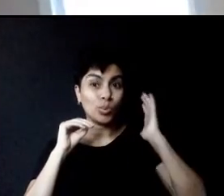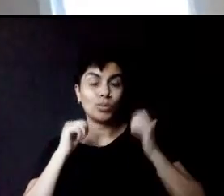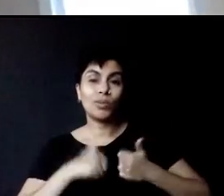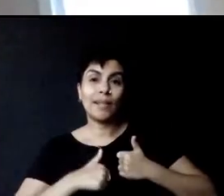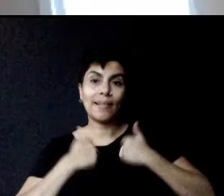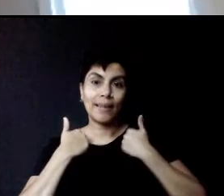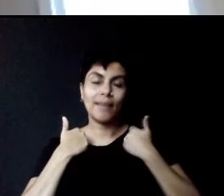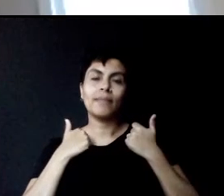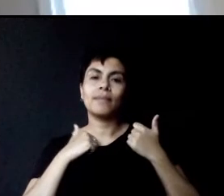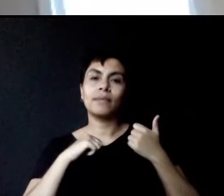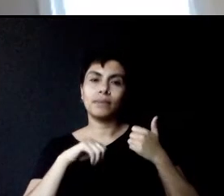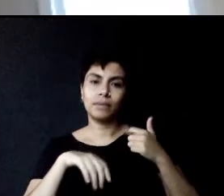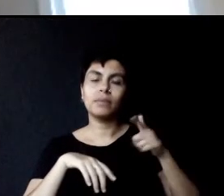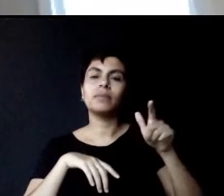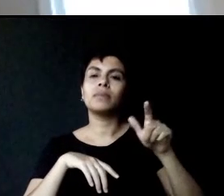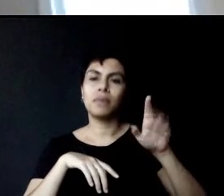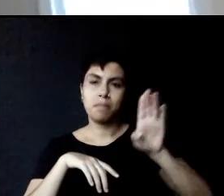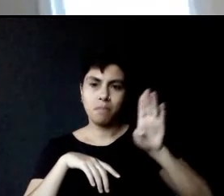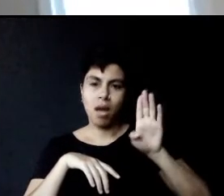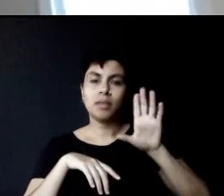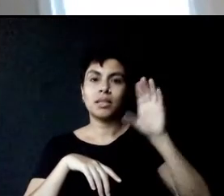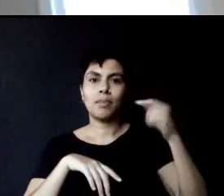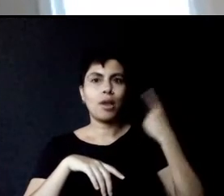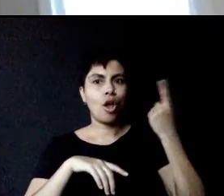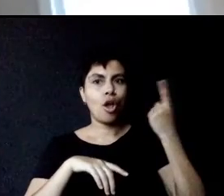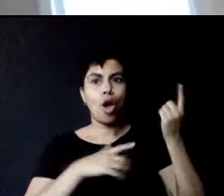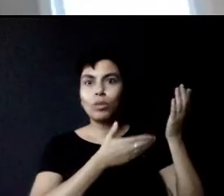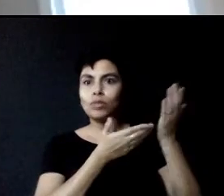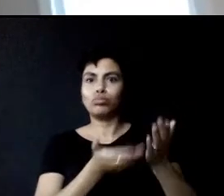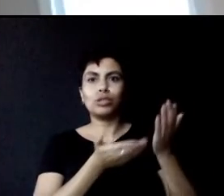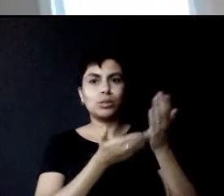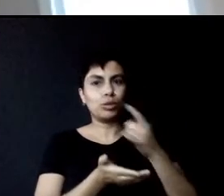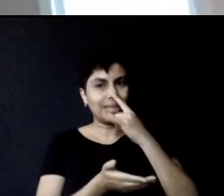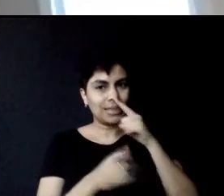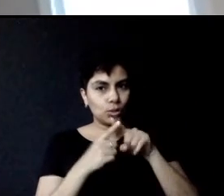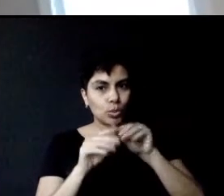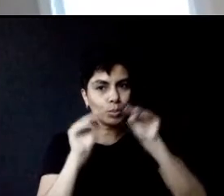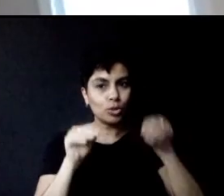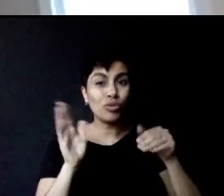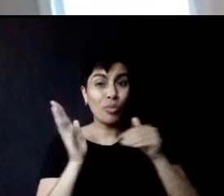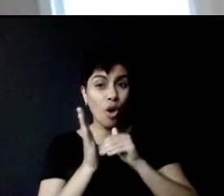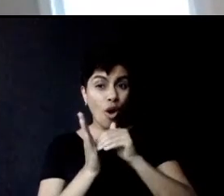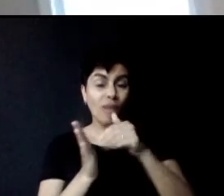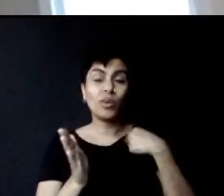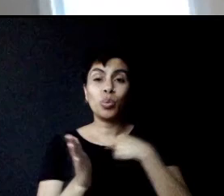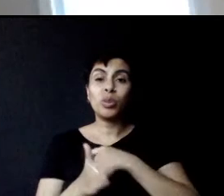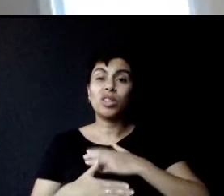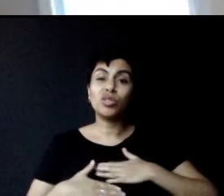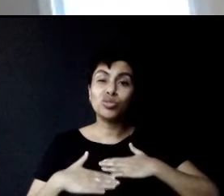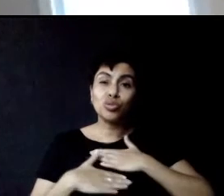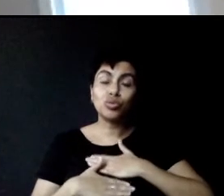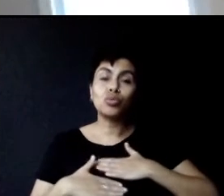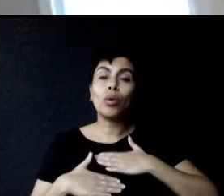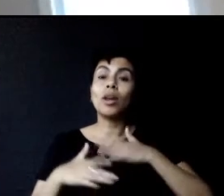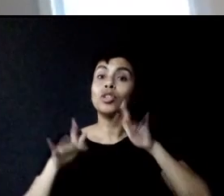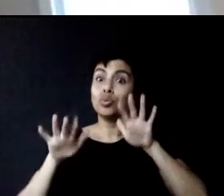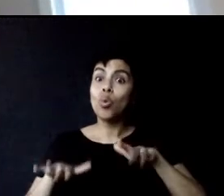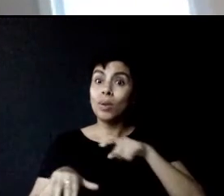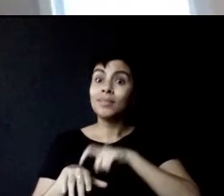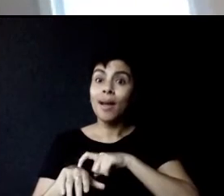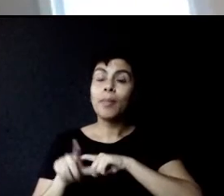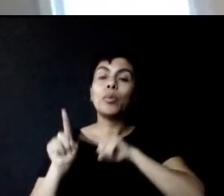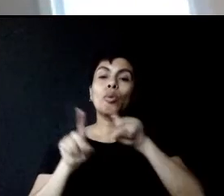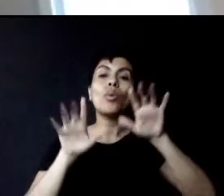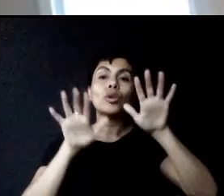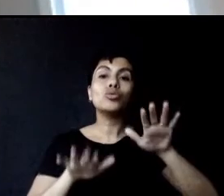used to live and work in Boston and bring students to the Children's Museum quite often. And we really just enjoyed every time it snowed,